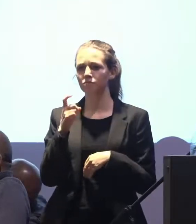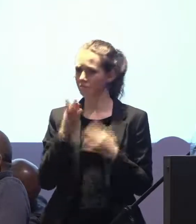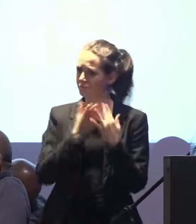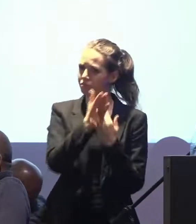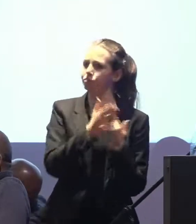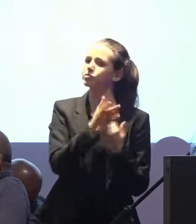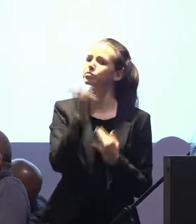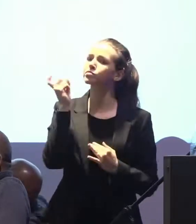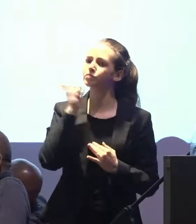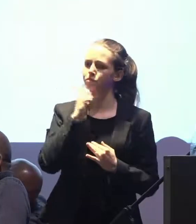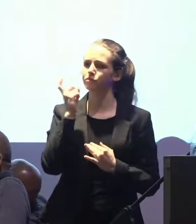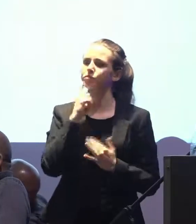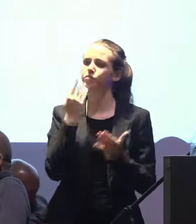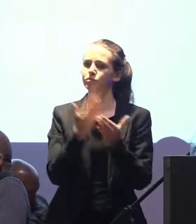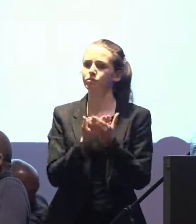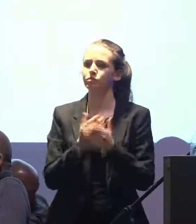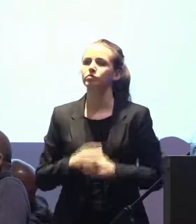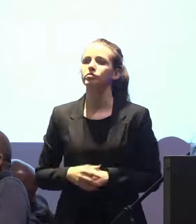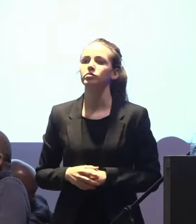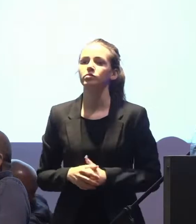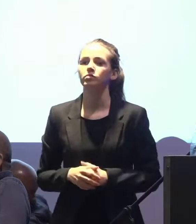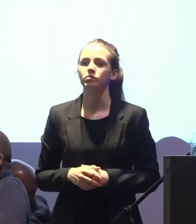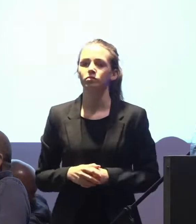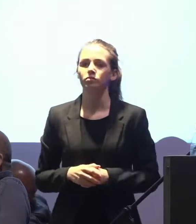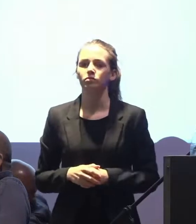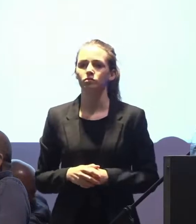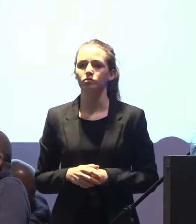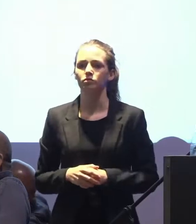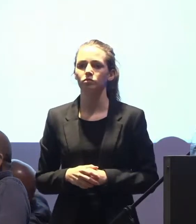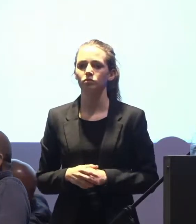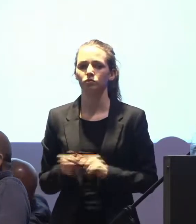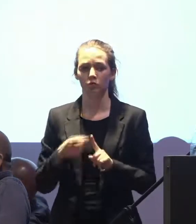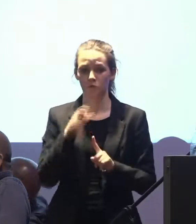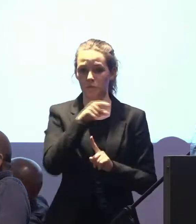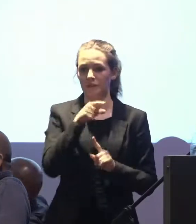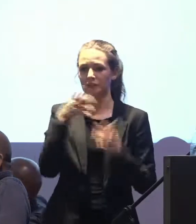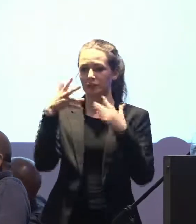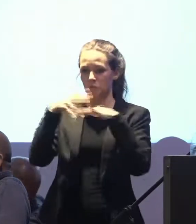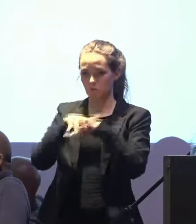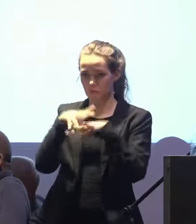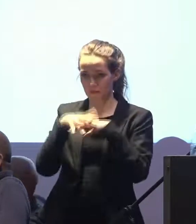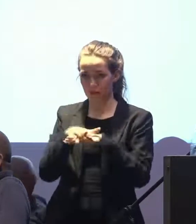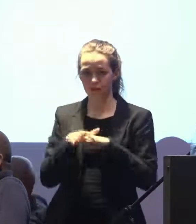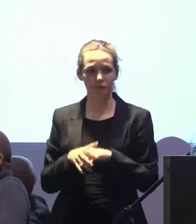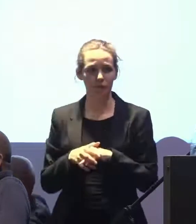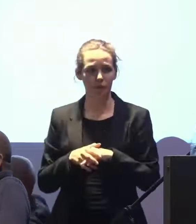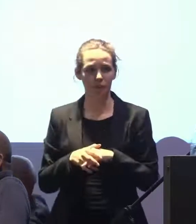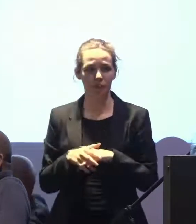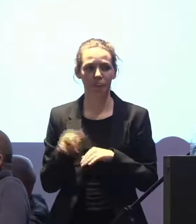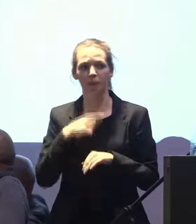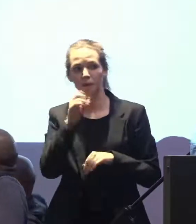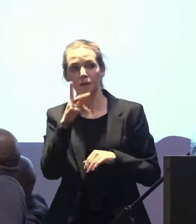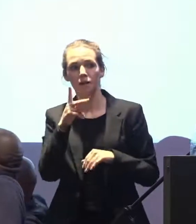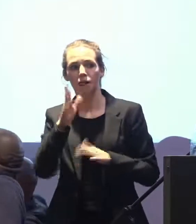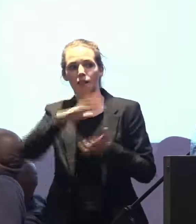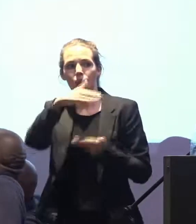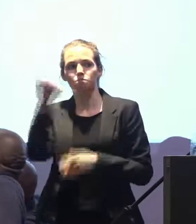accessed at the site. I don't know what kind of jealous is this, but now my machine is back. Can I use